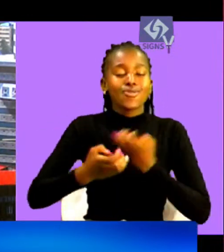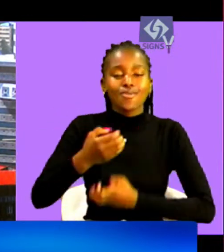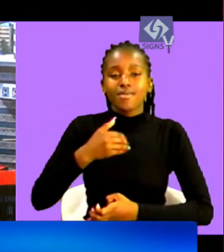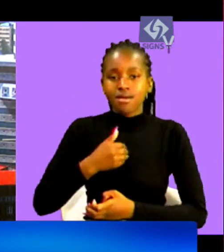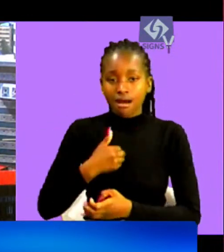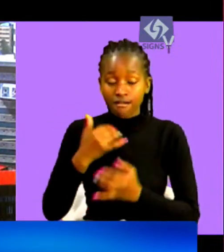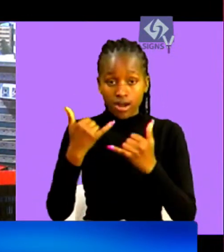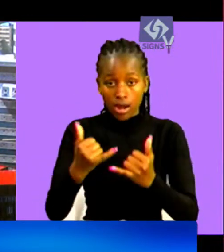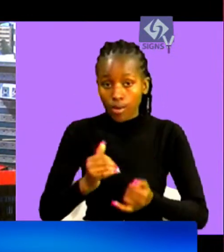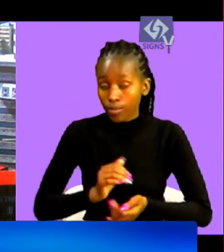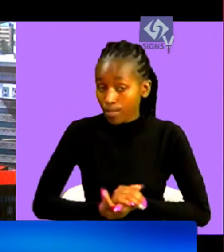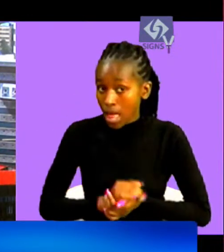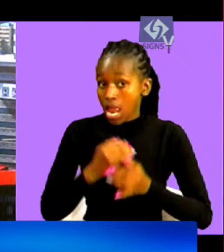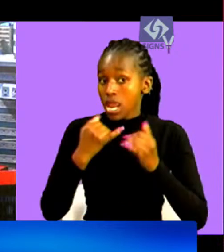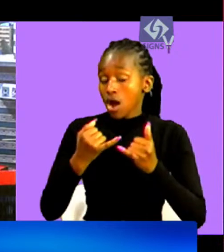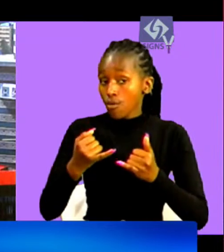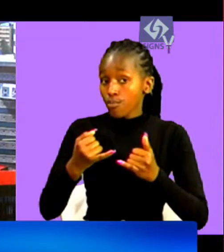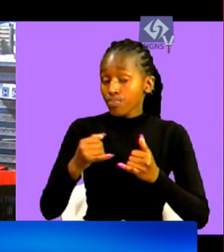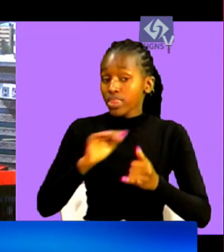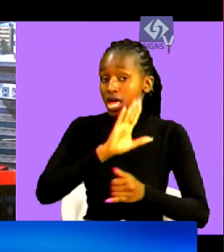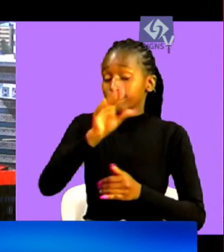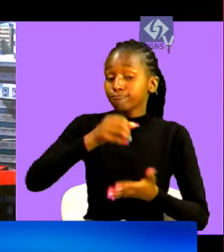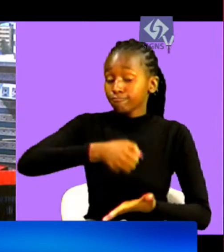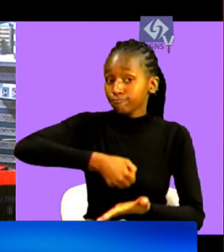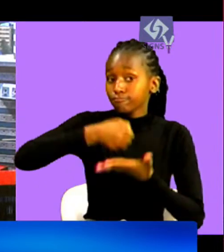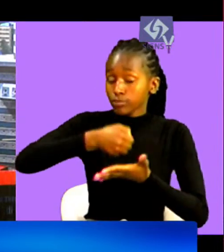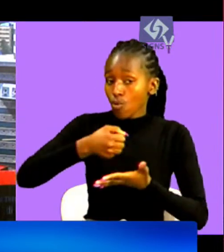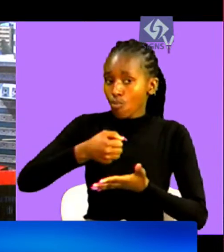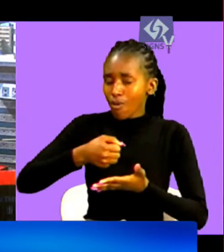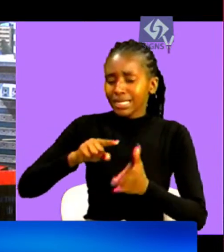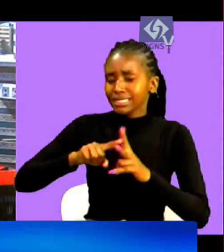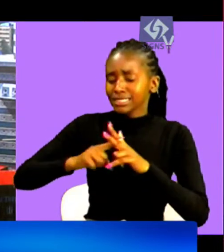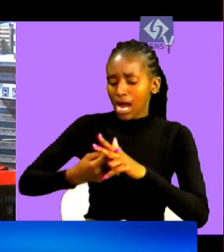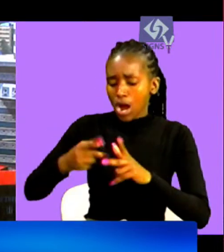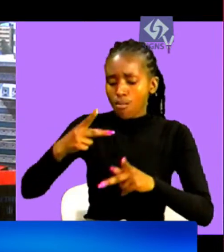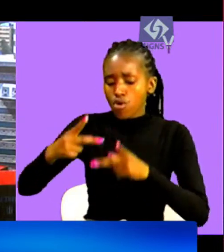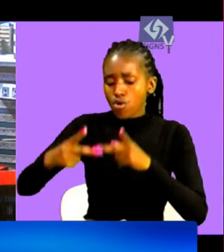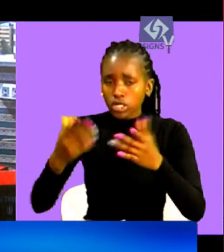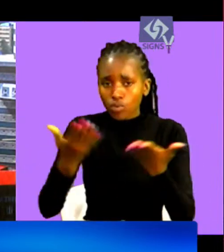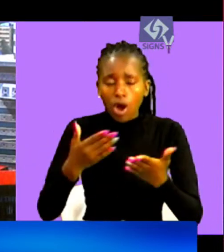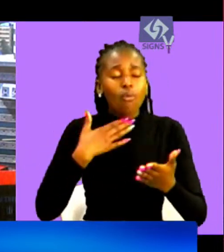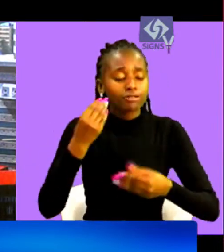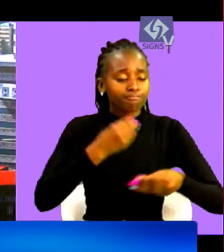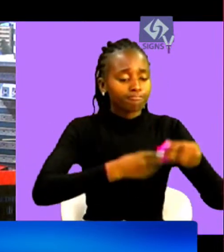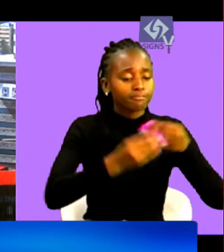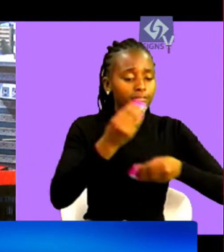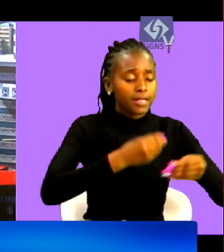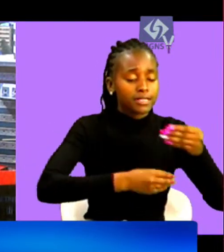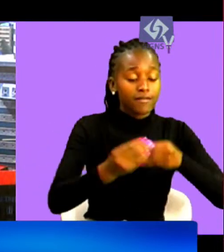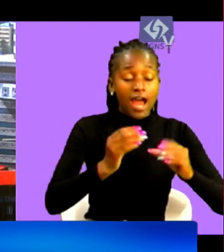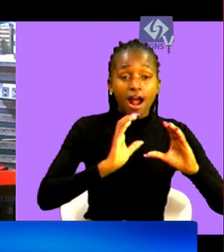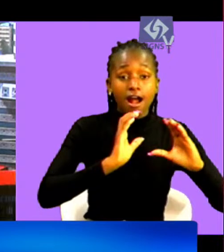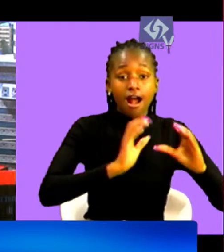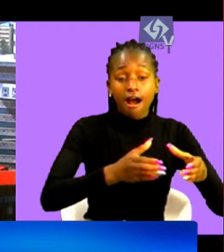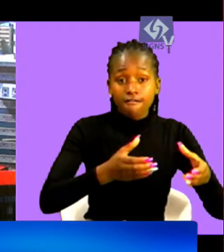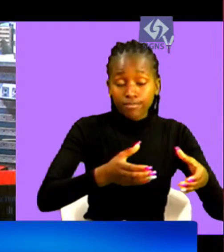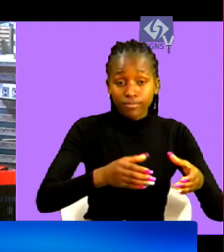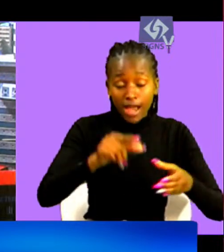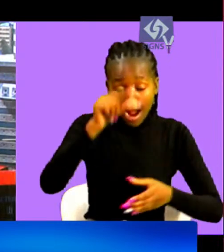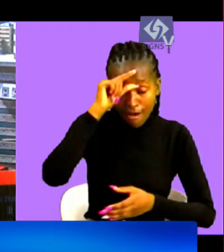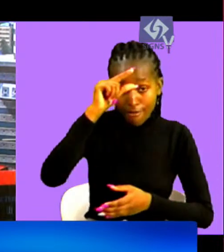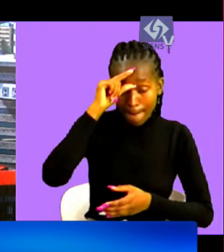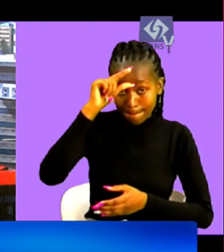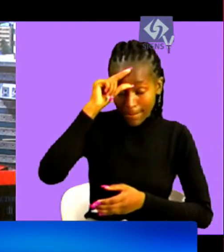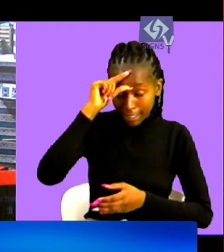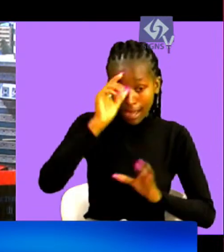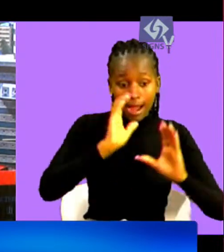has initiated the process of selling government shares in these enterprises to generate funds and reduce